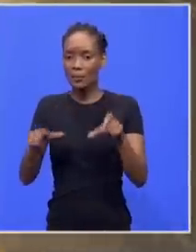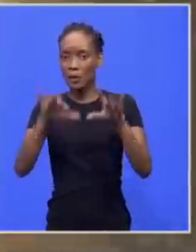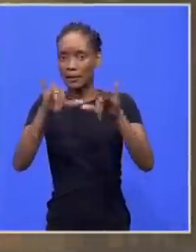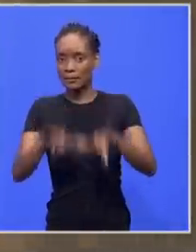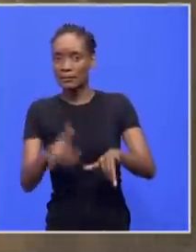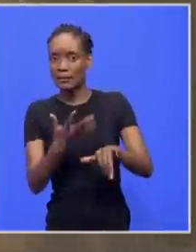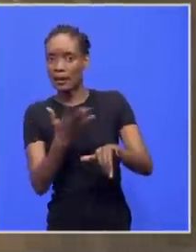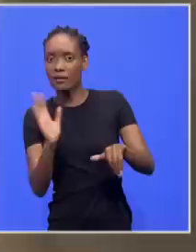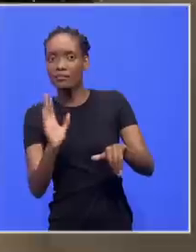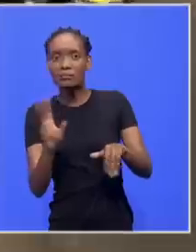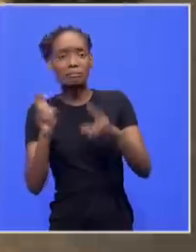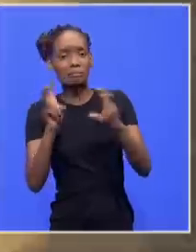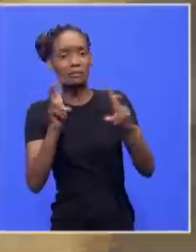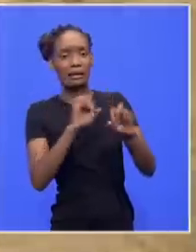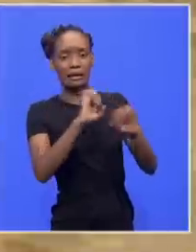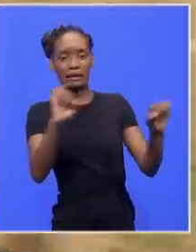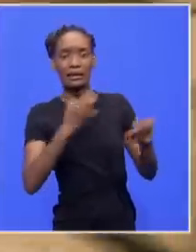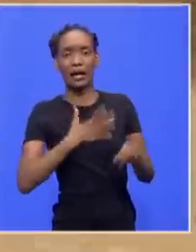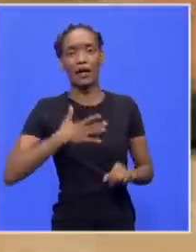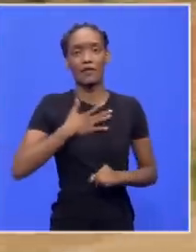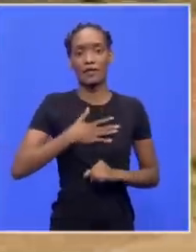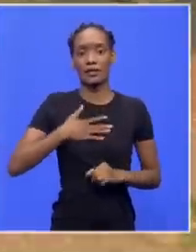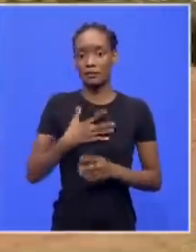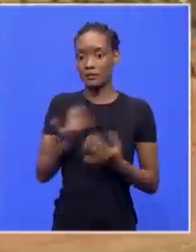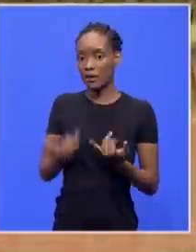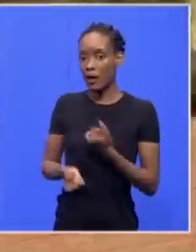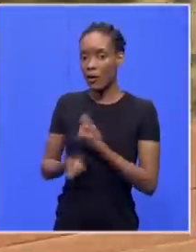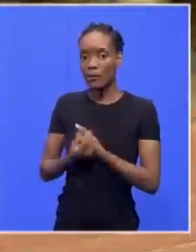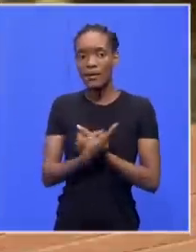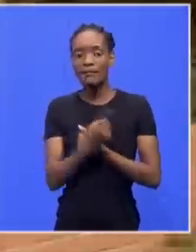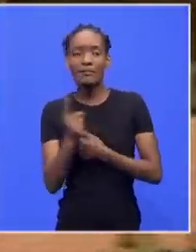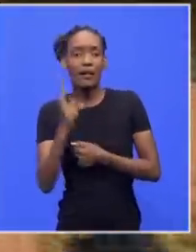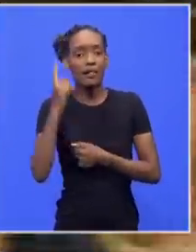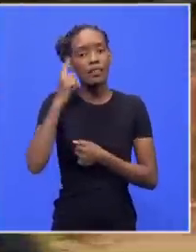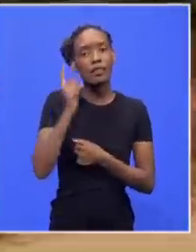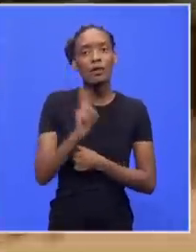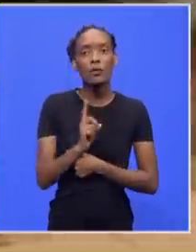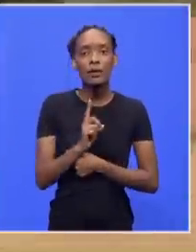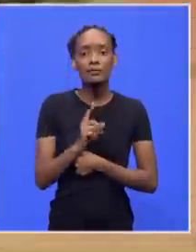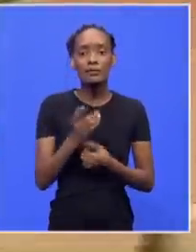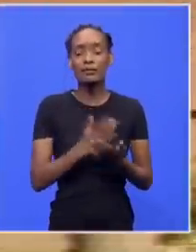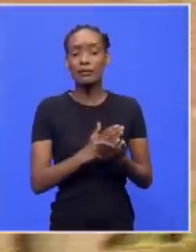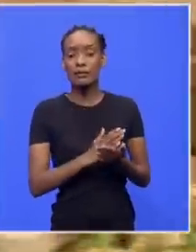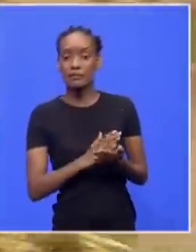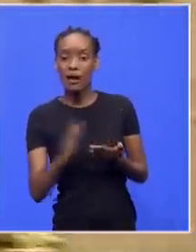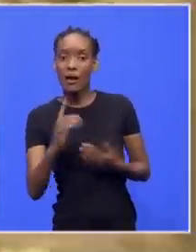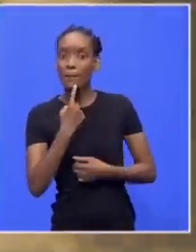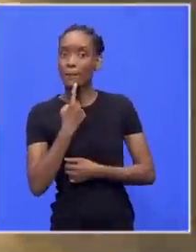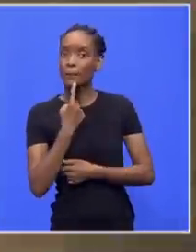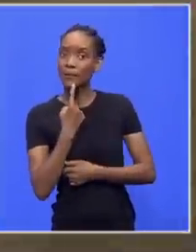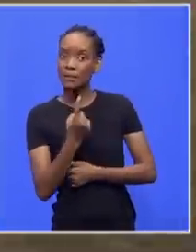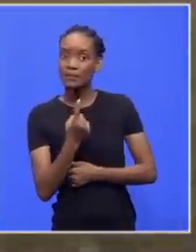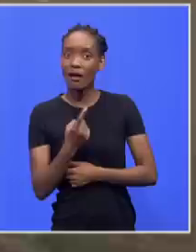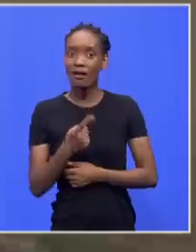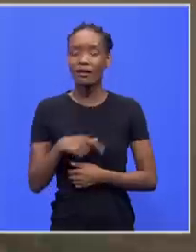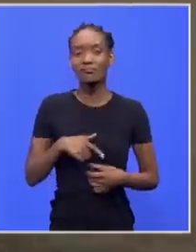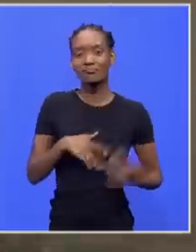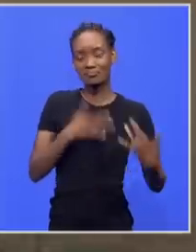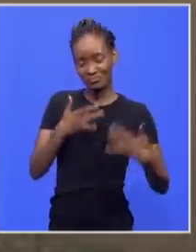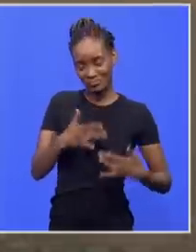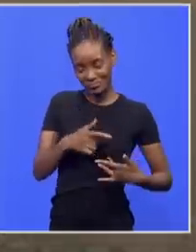are their feelings as this is playing out. Of course, some were saying that their hearts are burning for